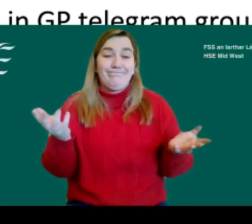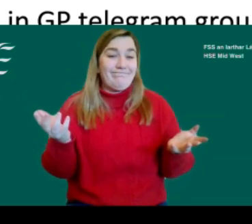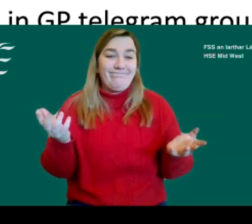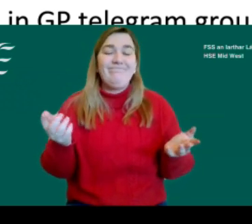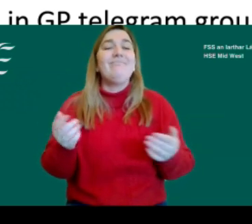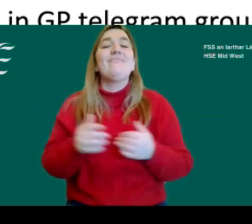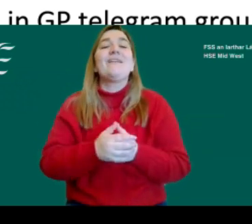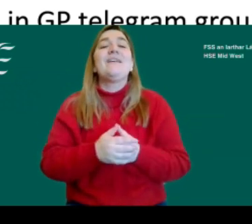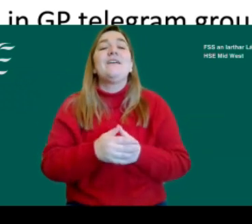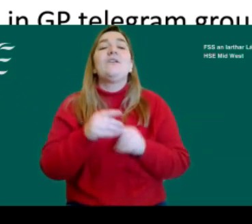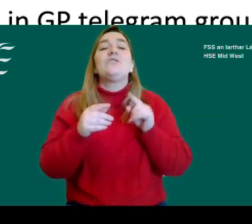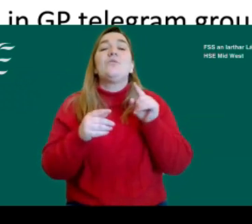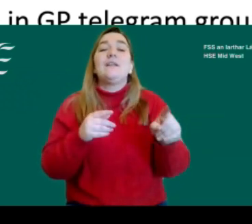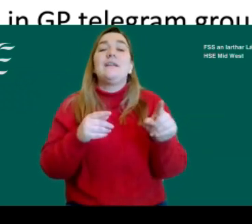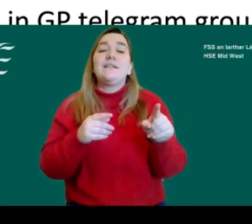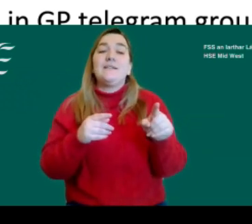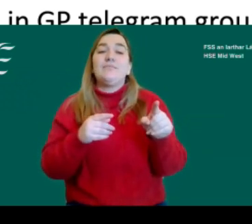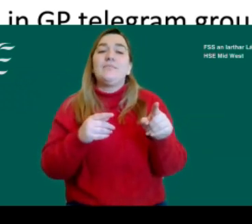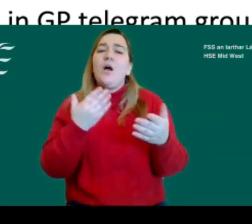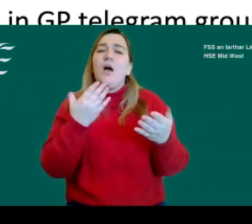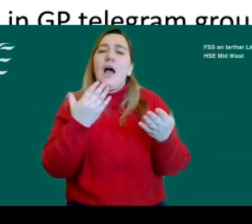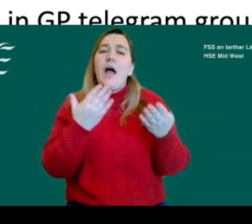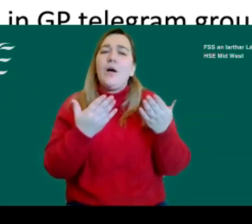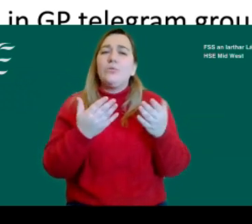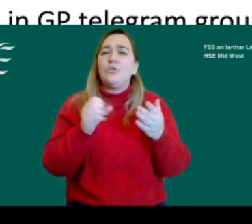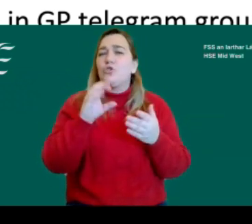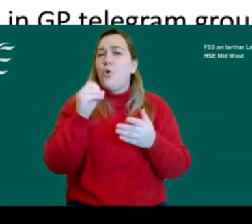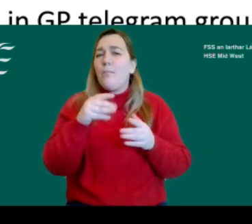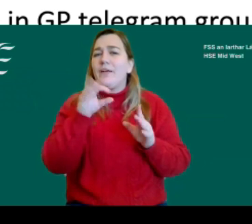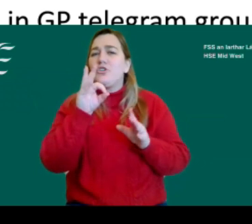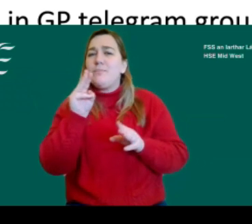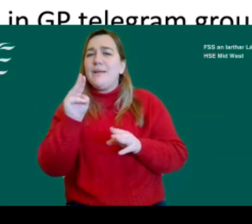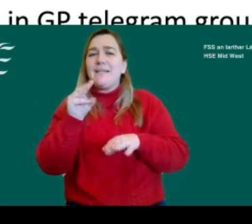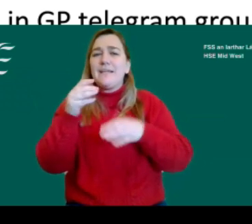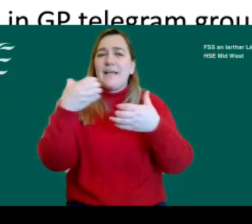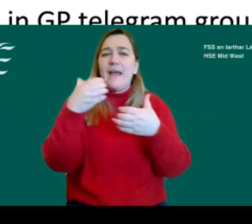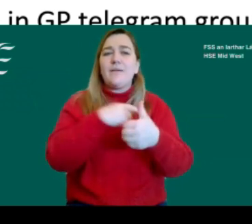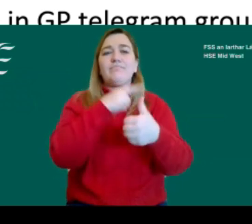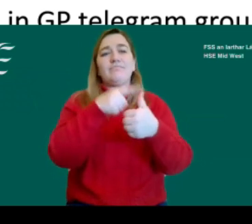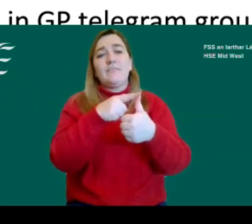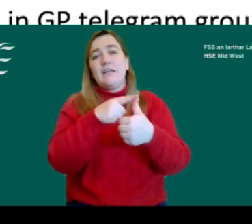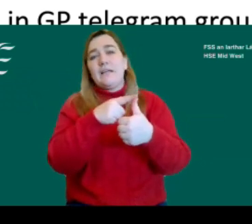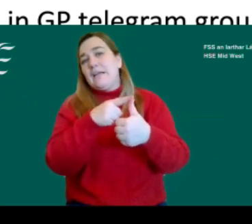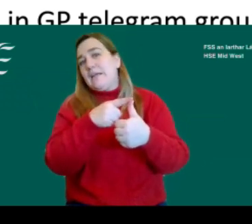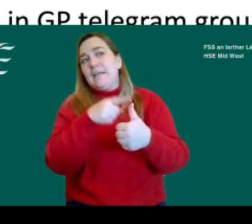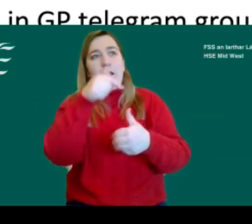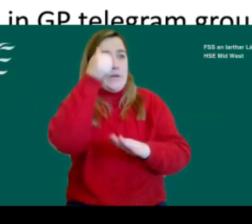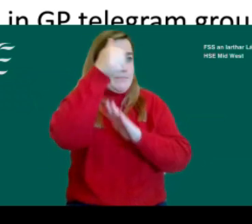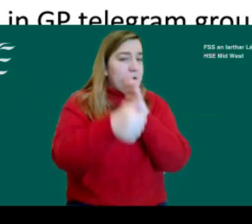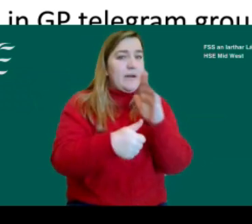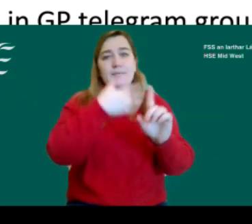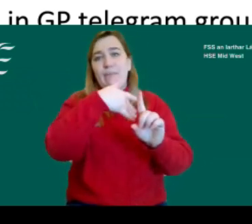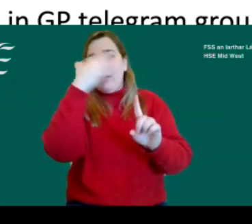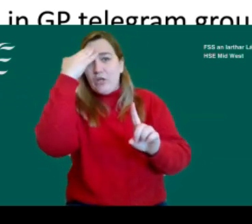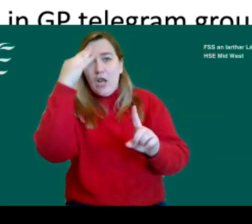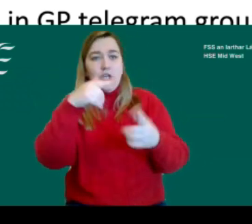maybe, and experience and education and up-to-datedness. But what makes it complex menopause? We've already discussed that.